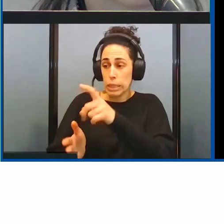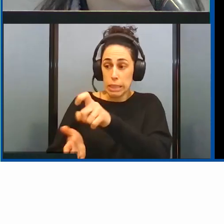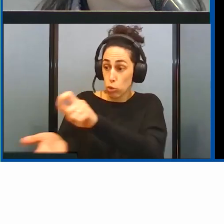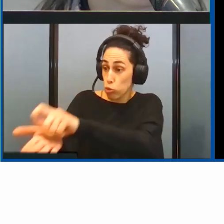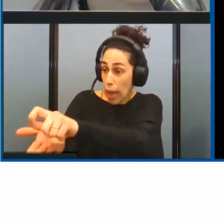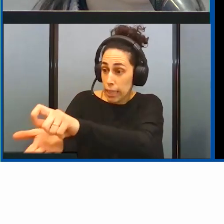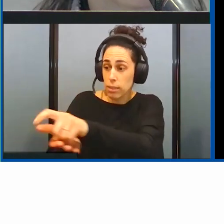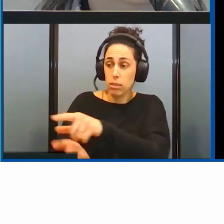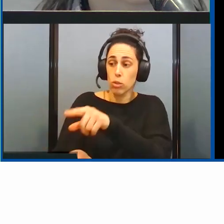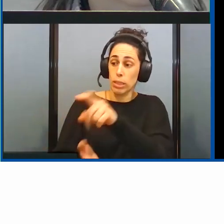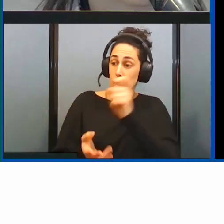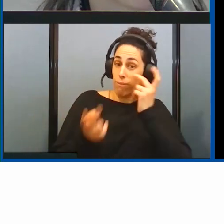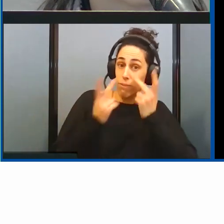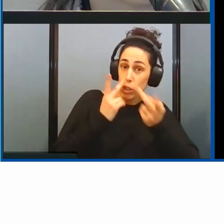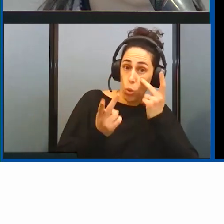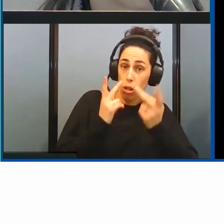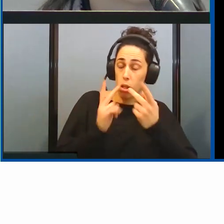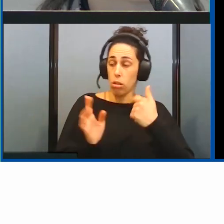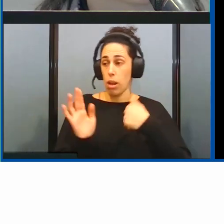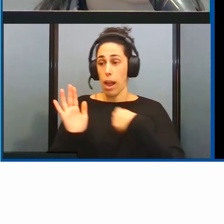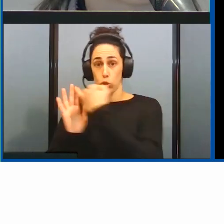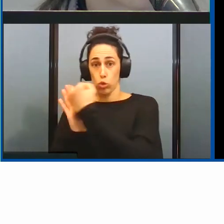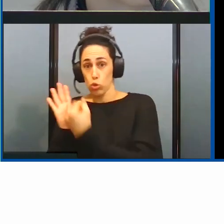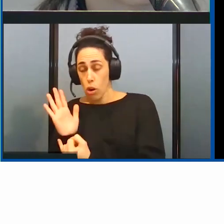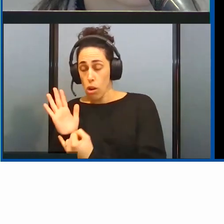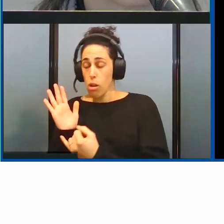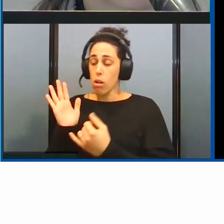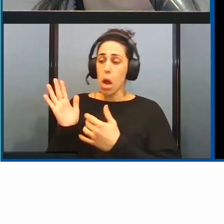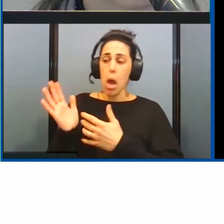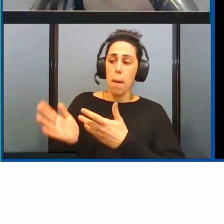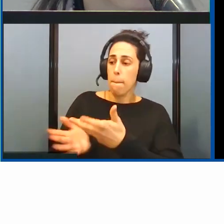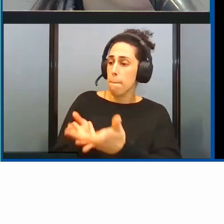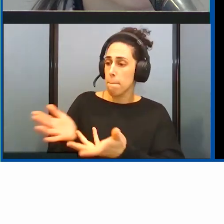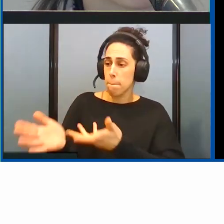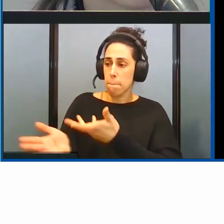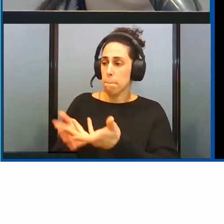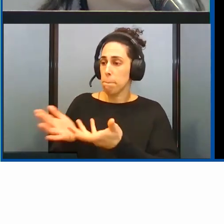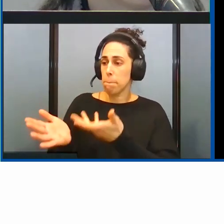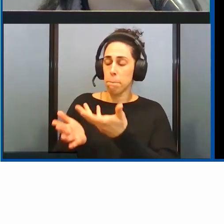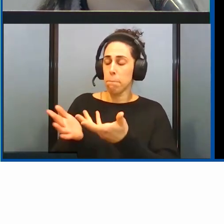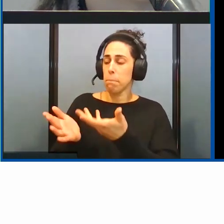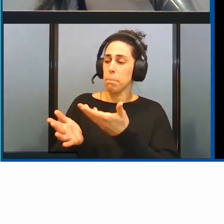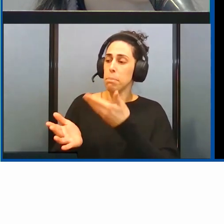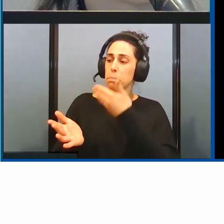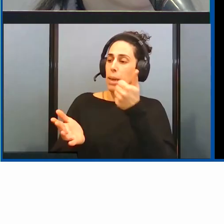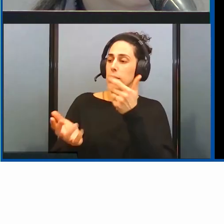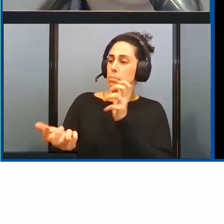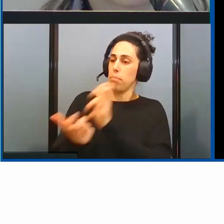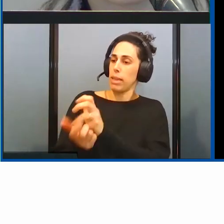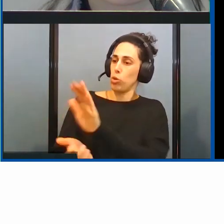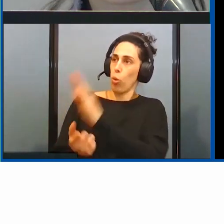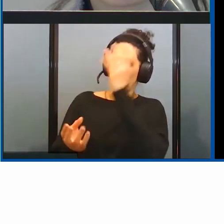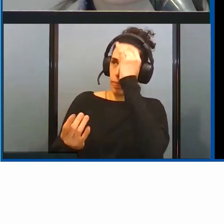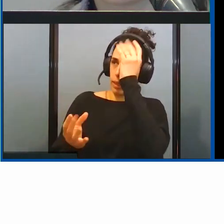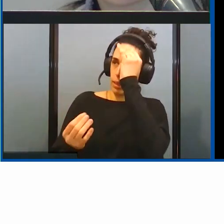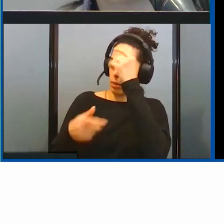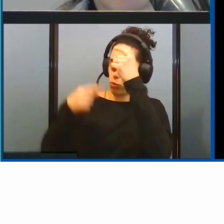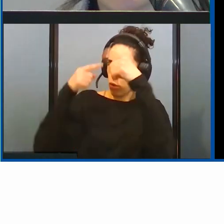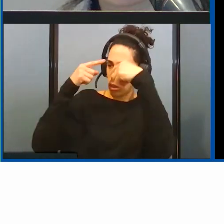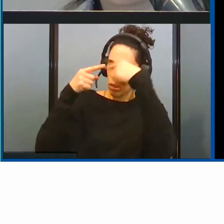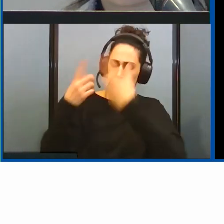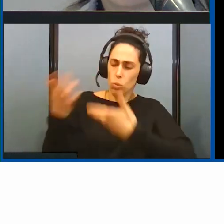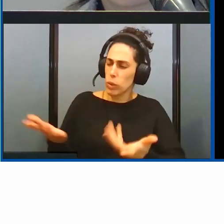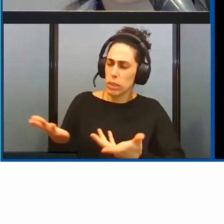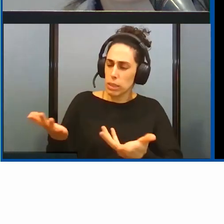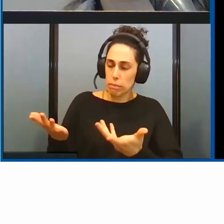down for them? Do they want to draw something beside what you wrote so they can remember what happened? And giving them an opportunity to